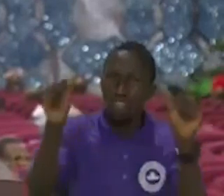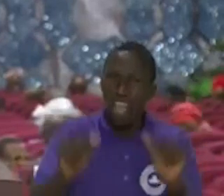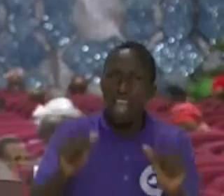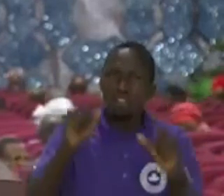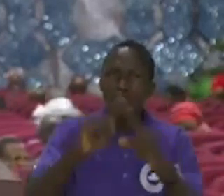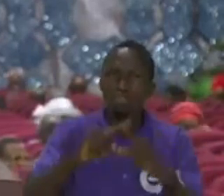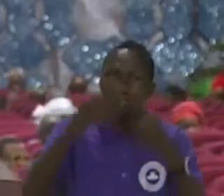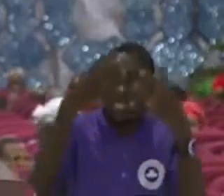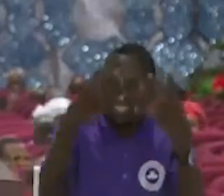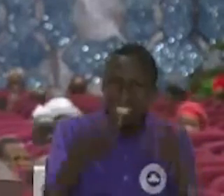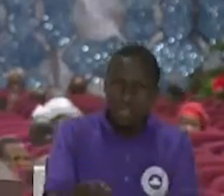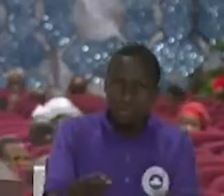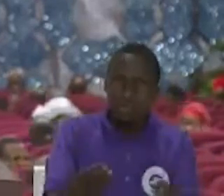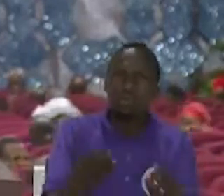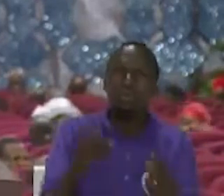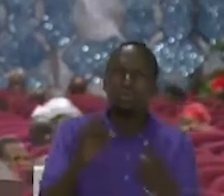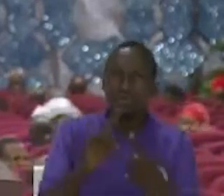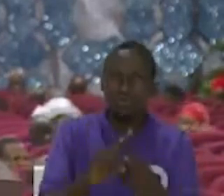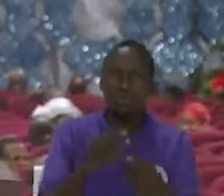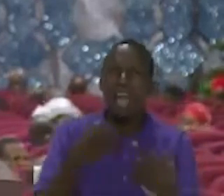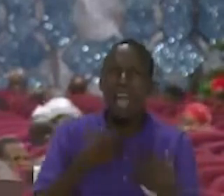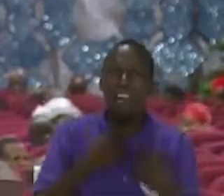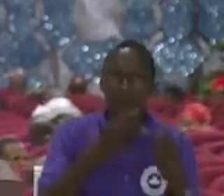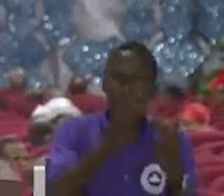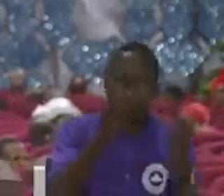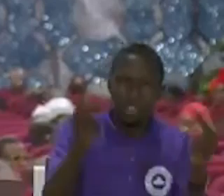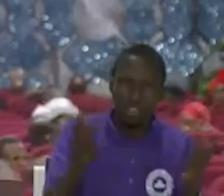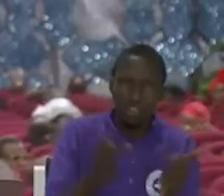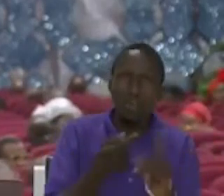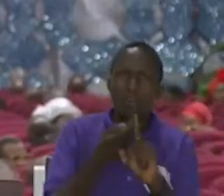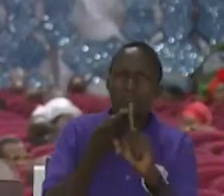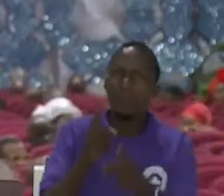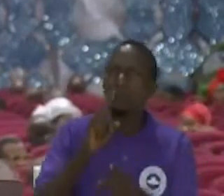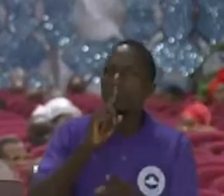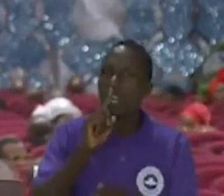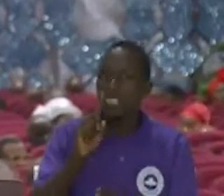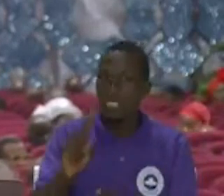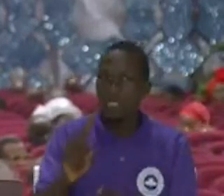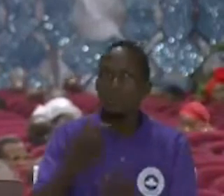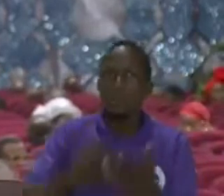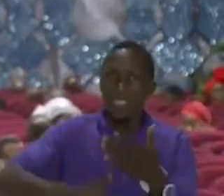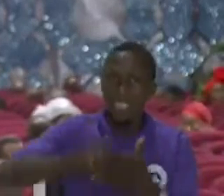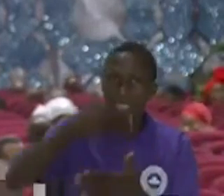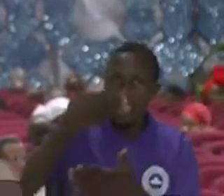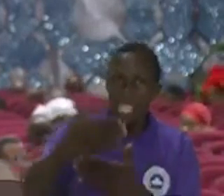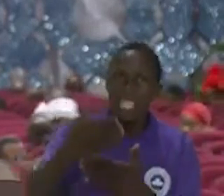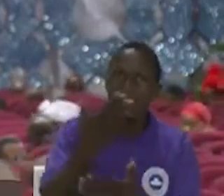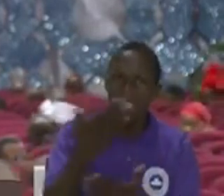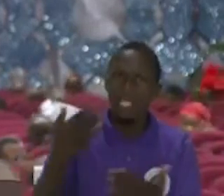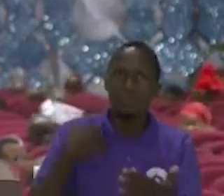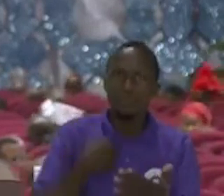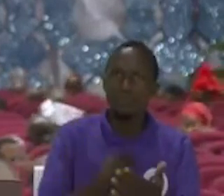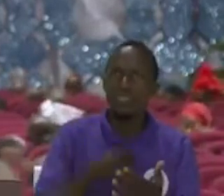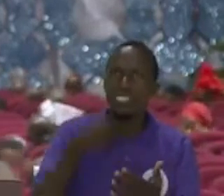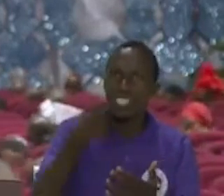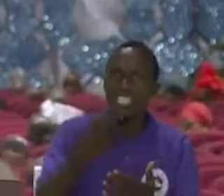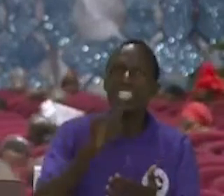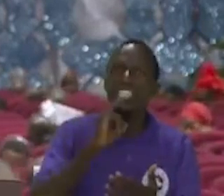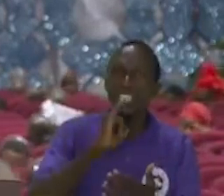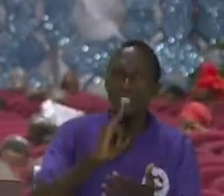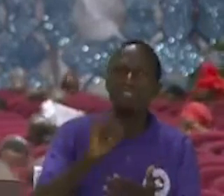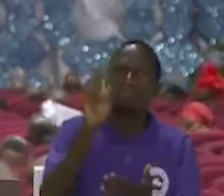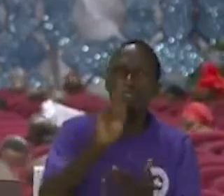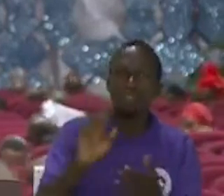of positional before we talk about the reality. That is when the next set of things I will be mentioning will be useful to you. How do I move from